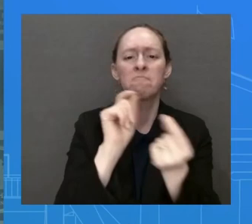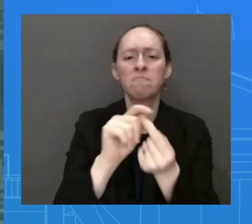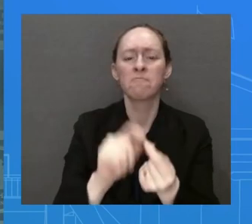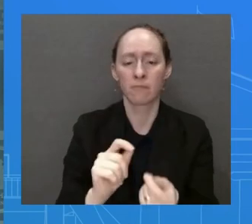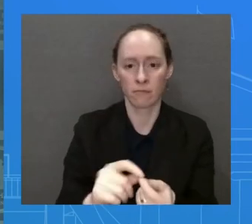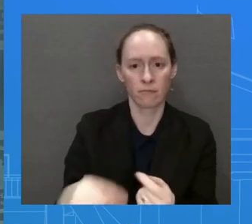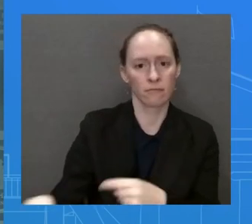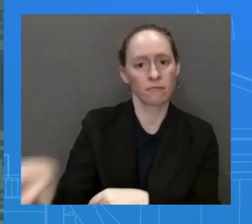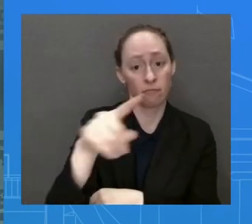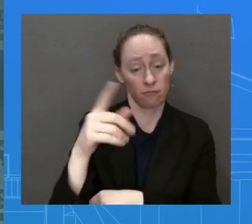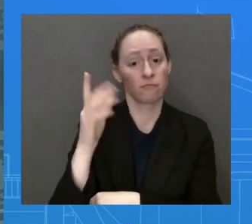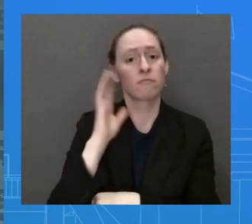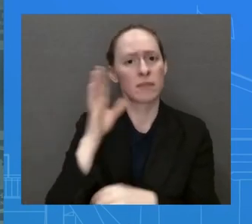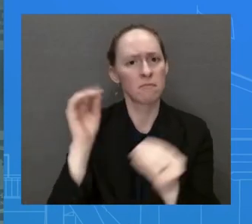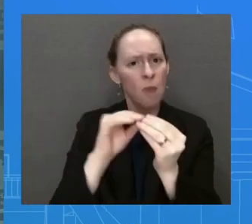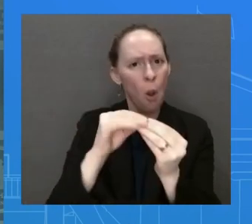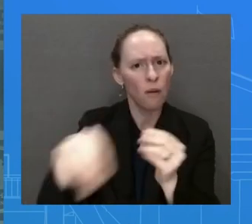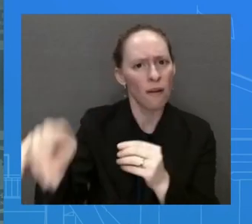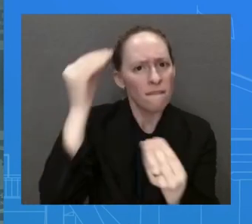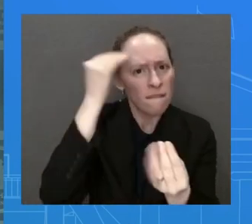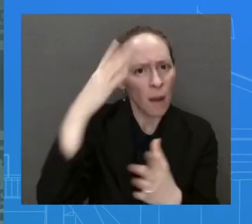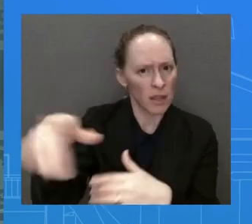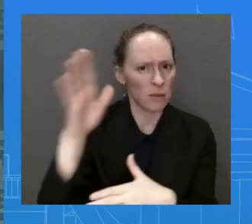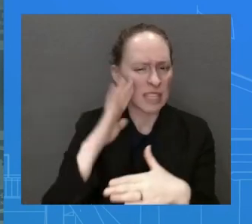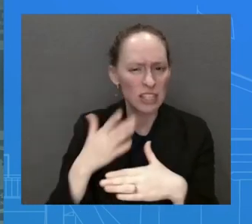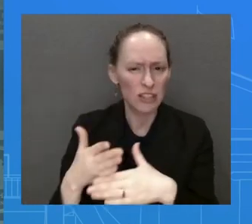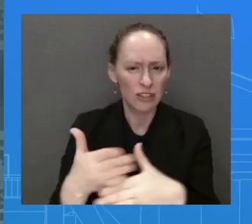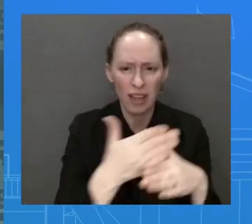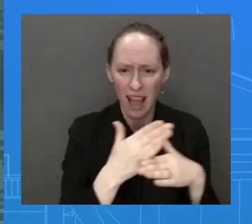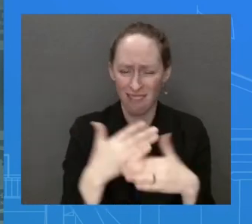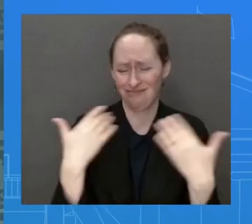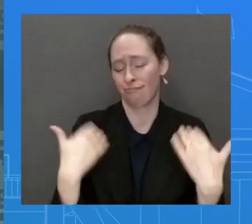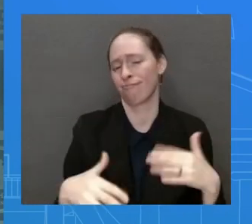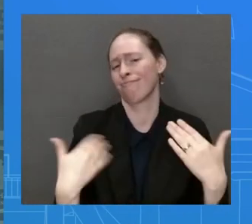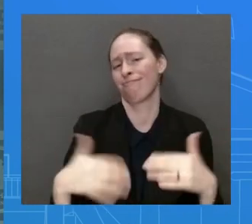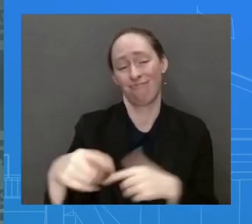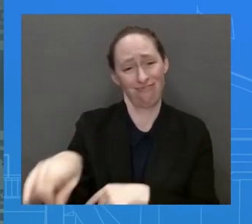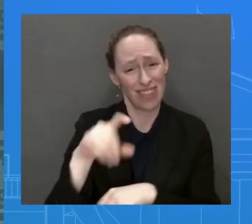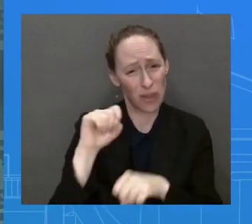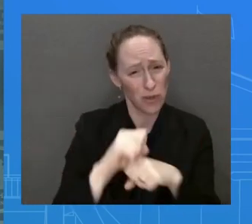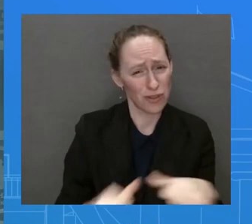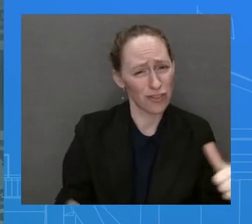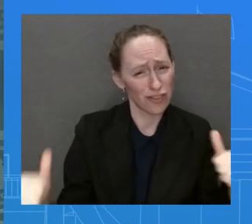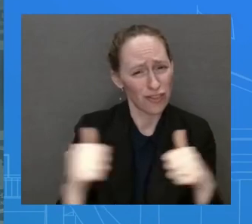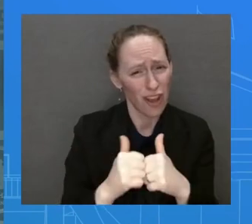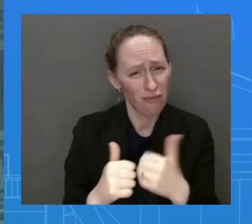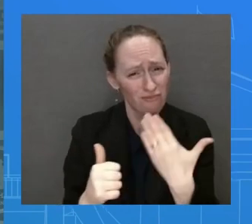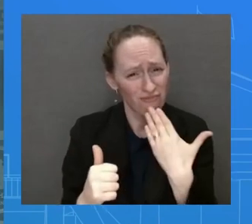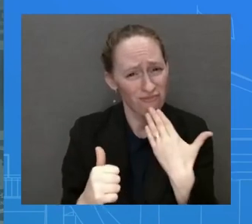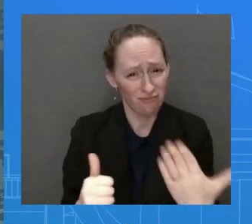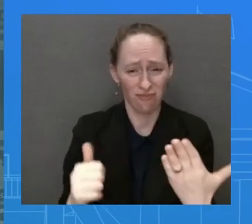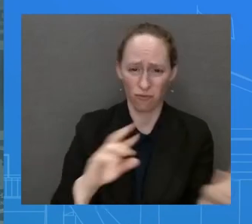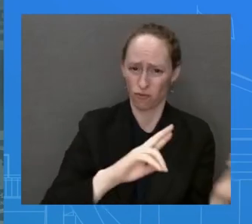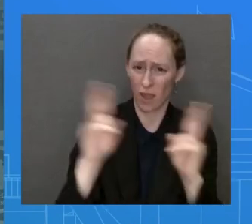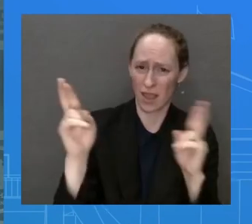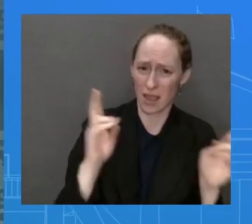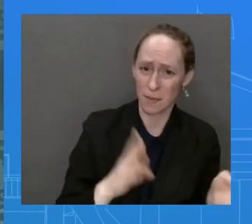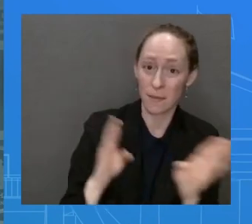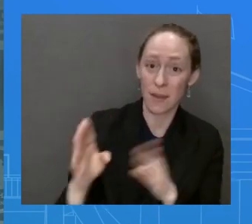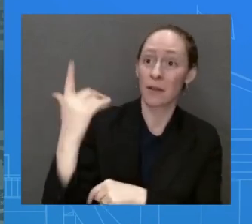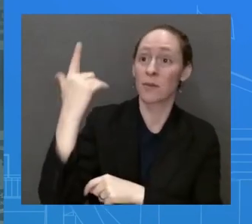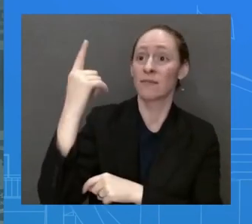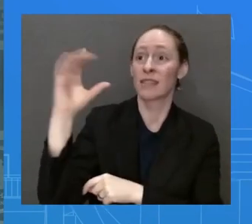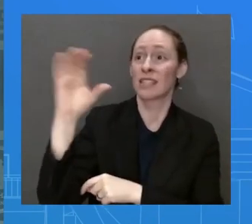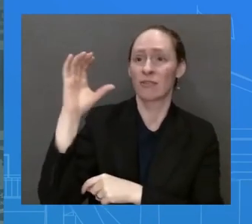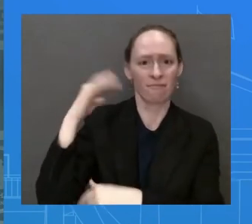taken together to better equip us for the 21st century challenges, as well as working to deepen our cooperation on